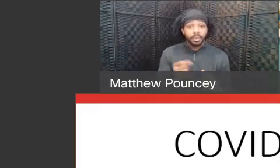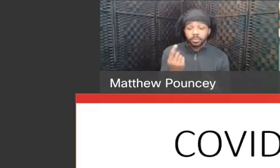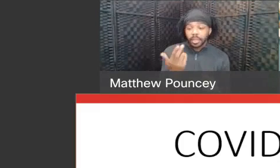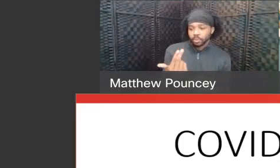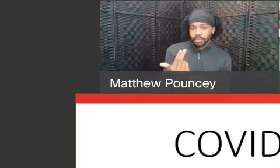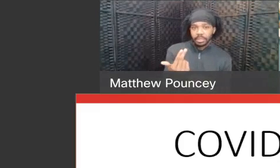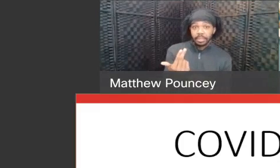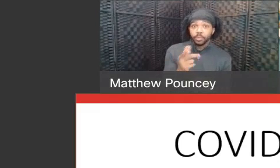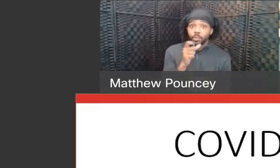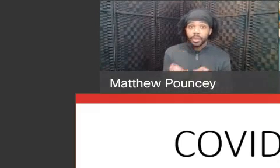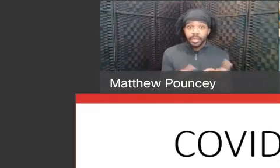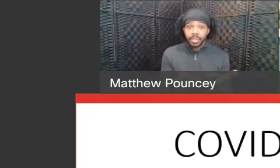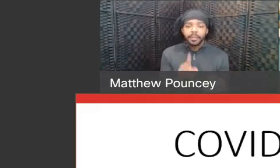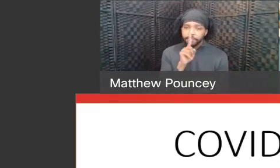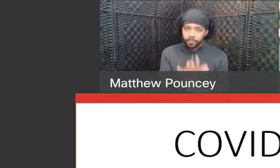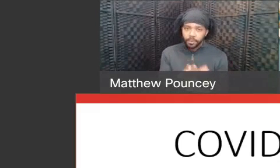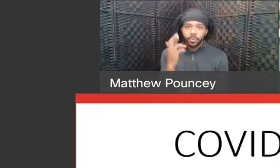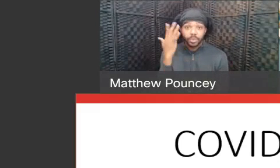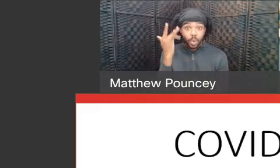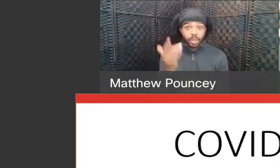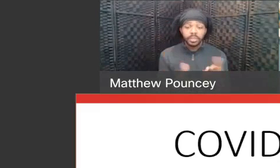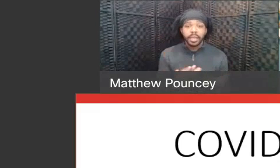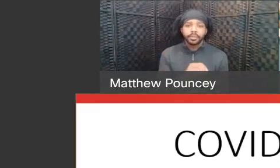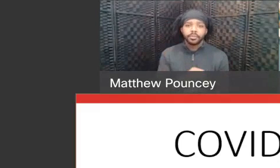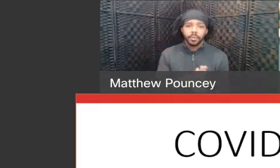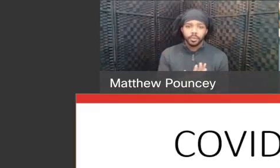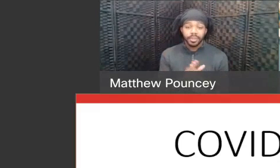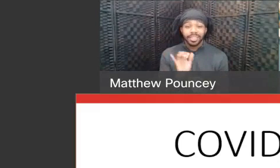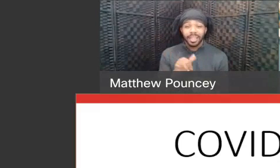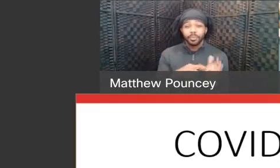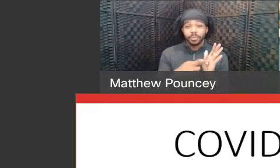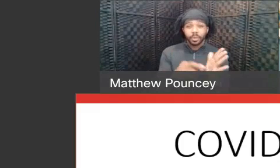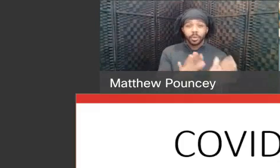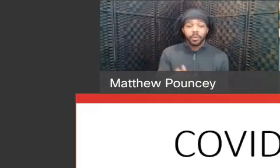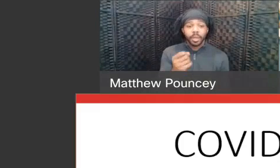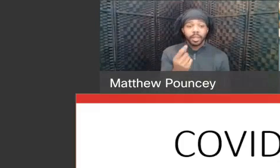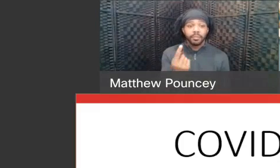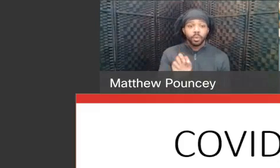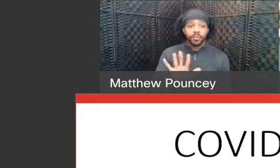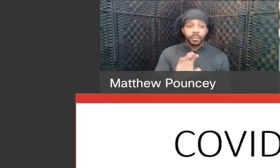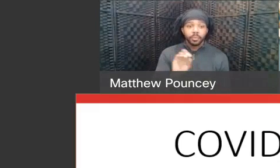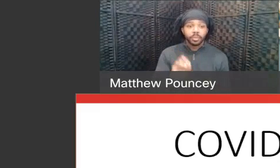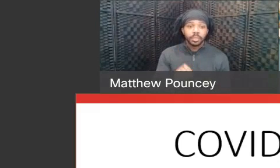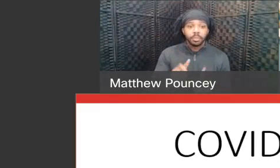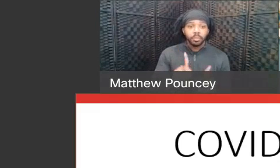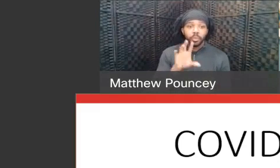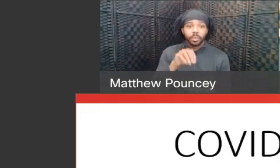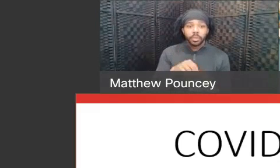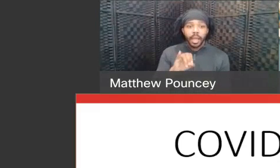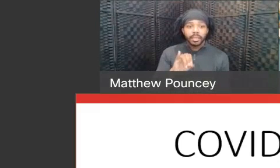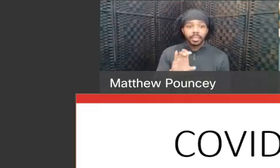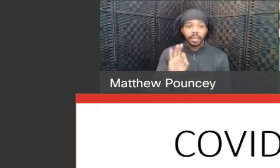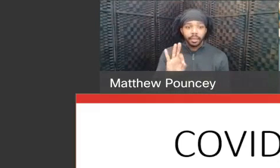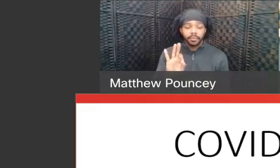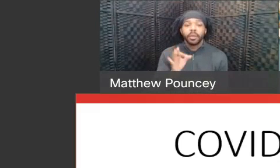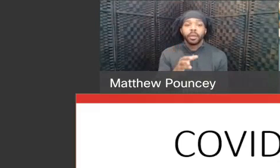been confirmed as COVID deaths. So that represents about 11.5% of people in ICFs who contracted COVID